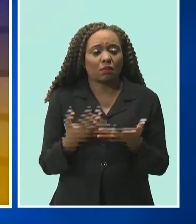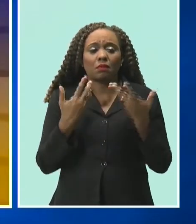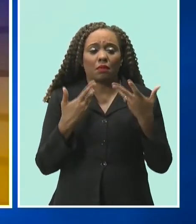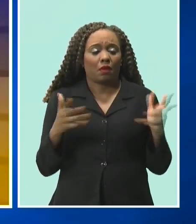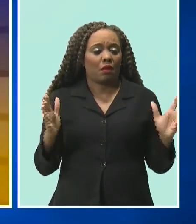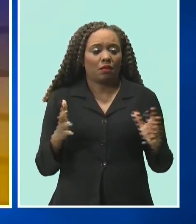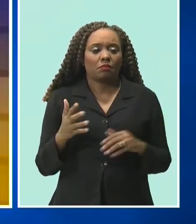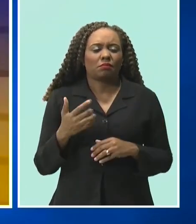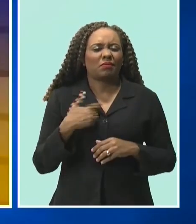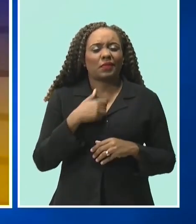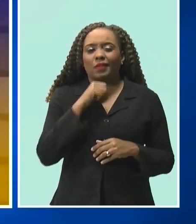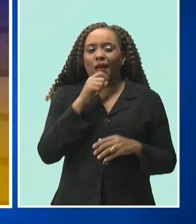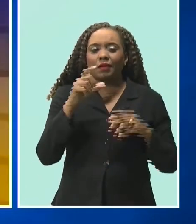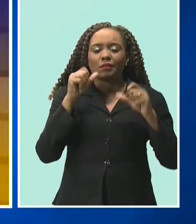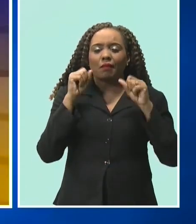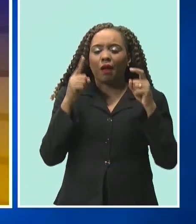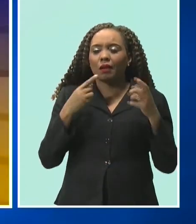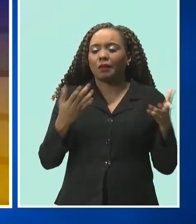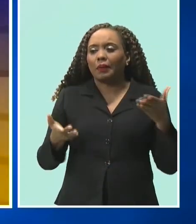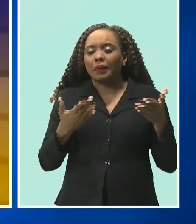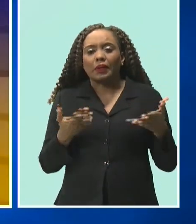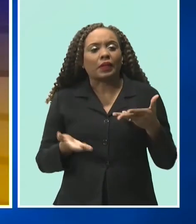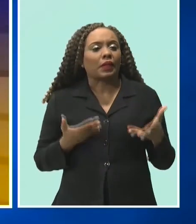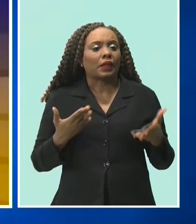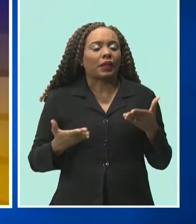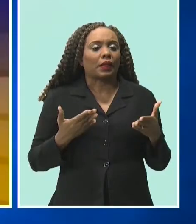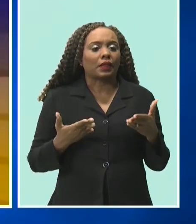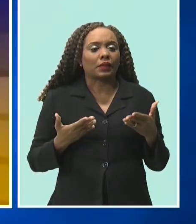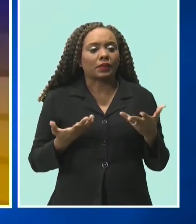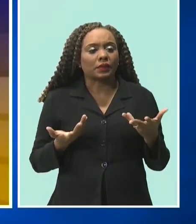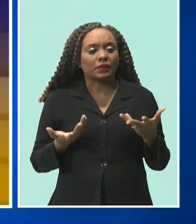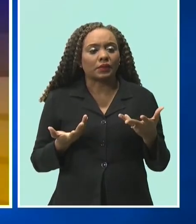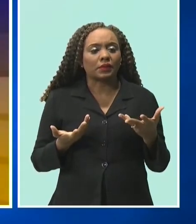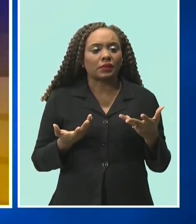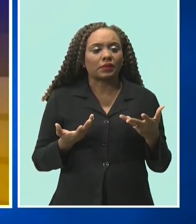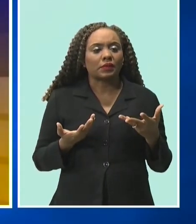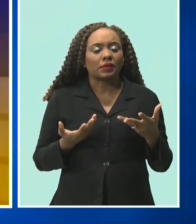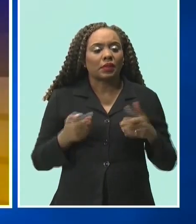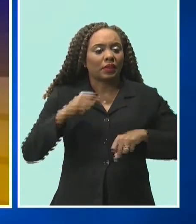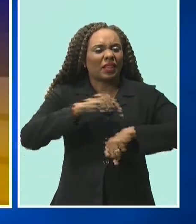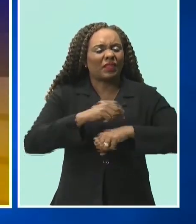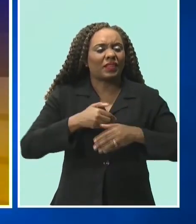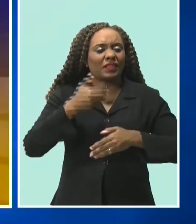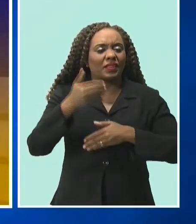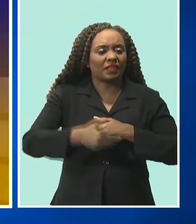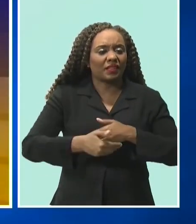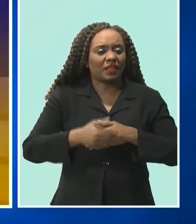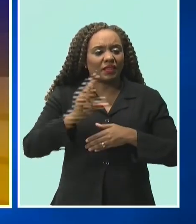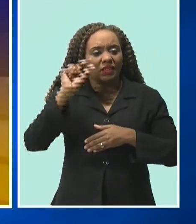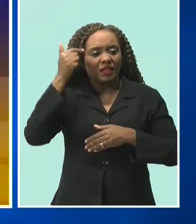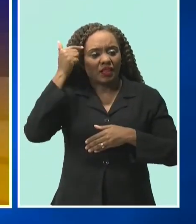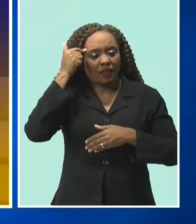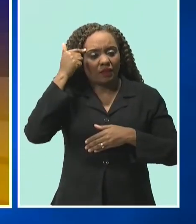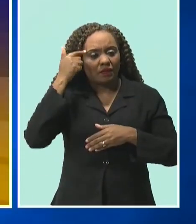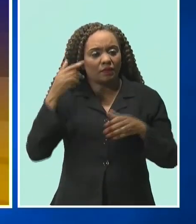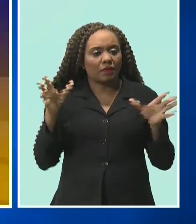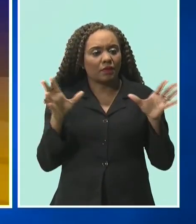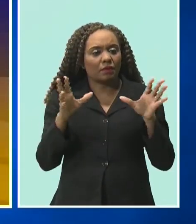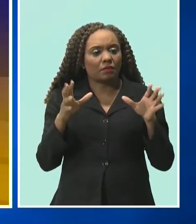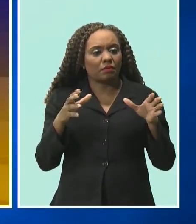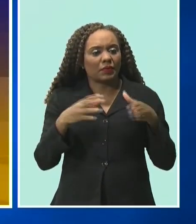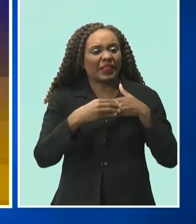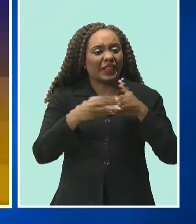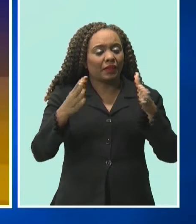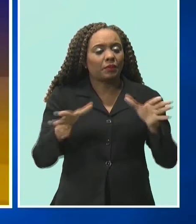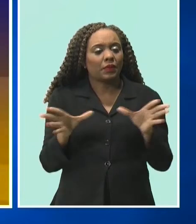would not be surprised if by the time of the next Heads of Government summit, we are in a position to